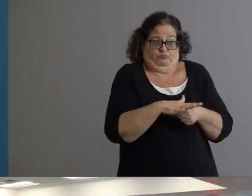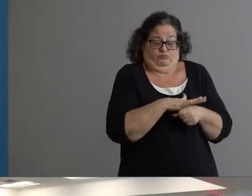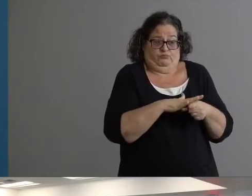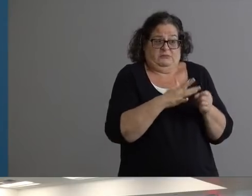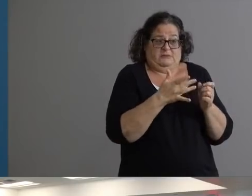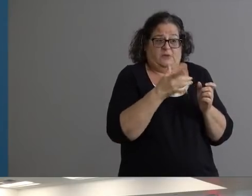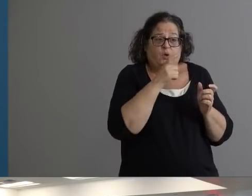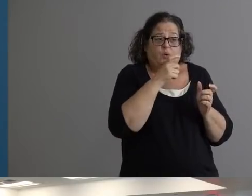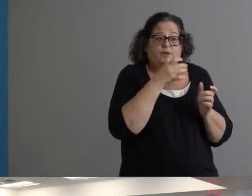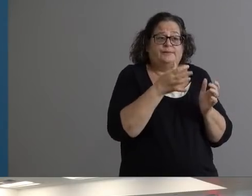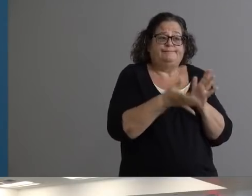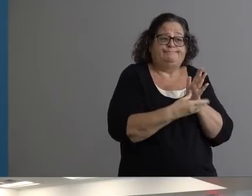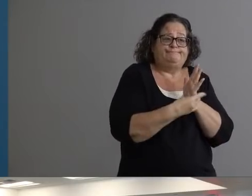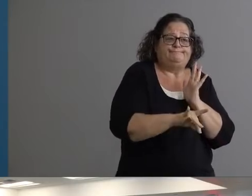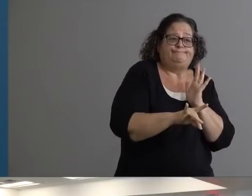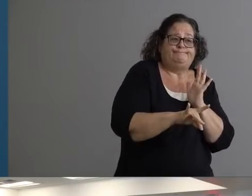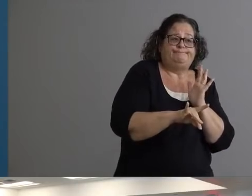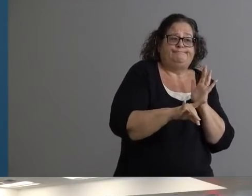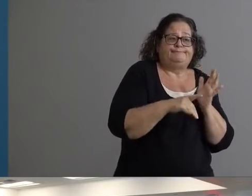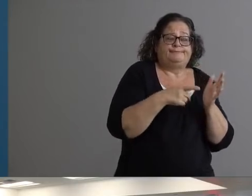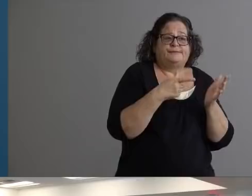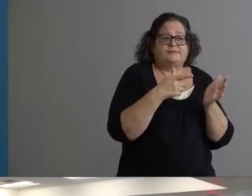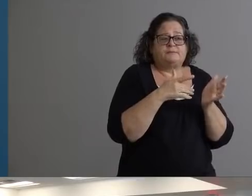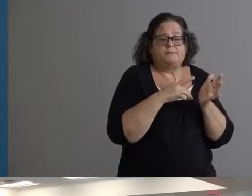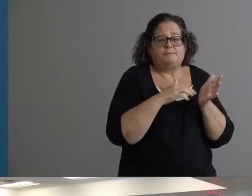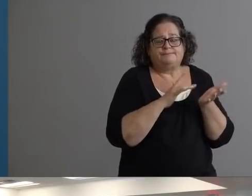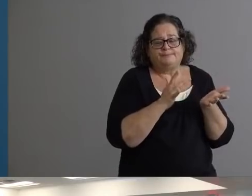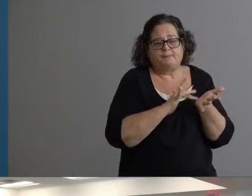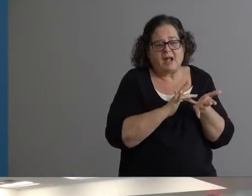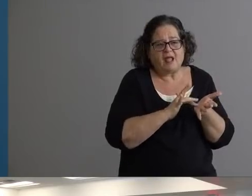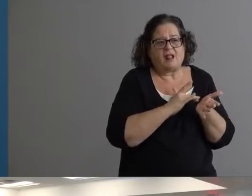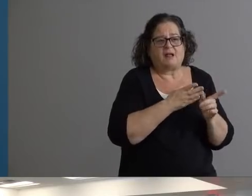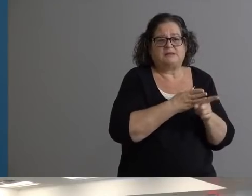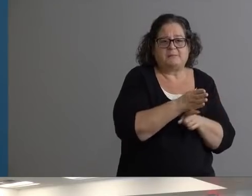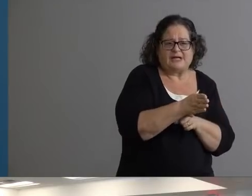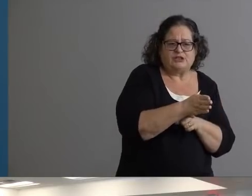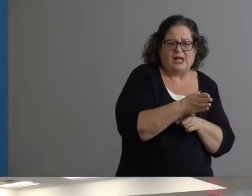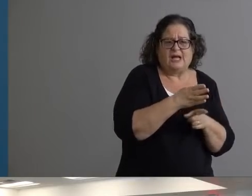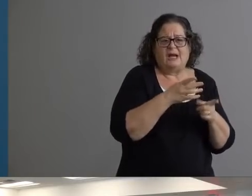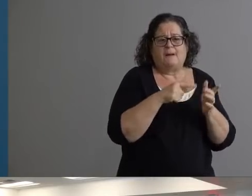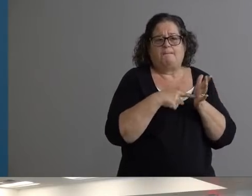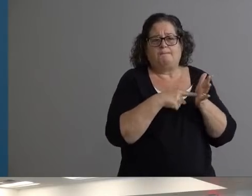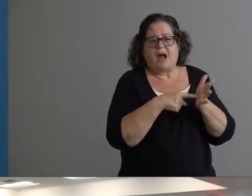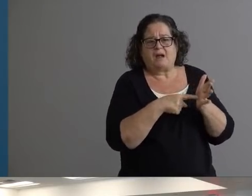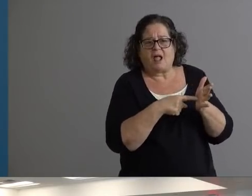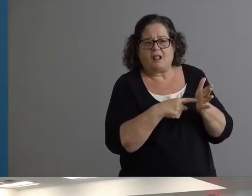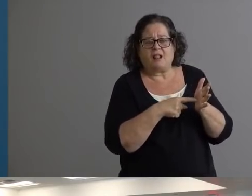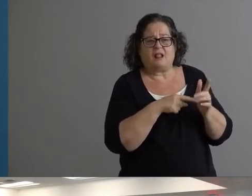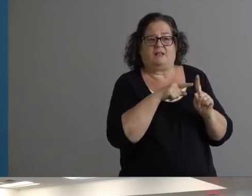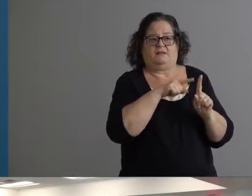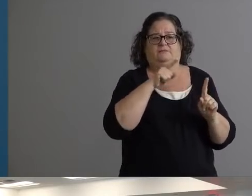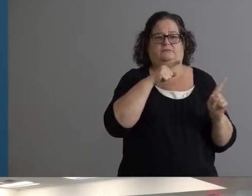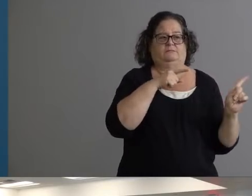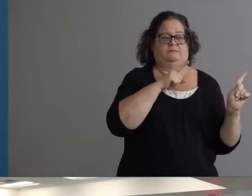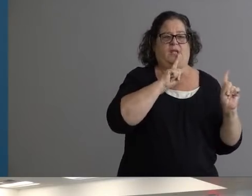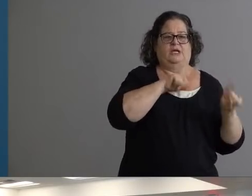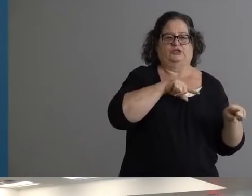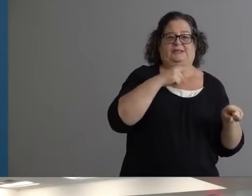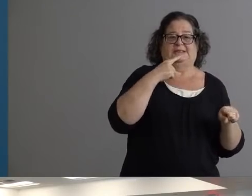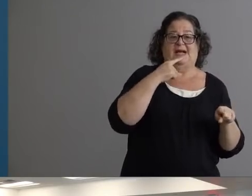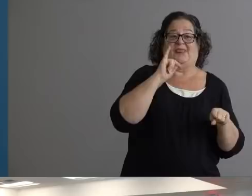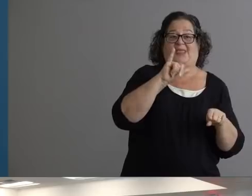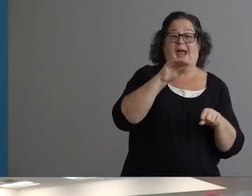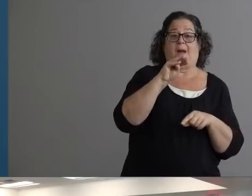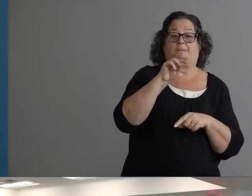that was being done at the CDC was encouraging and supportive and validating to what our decision is doing.